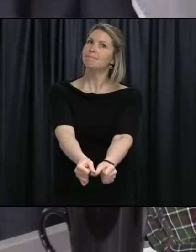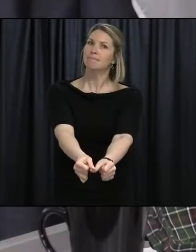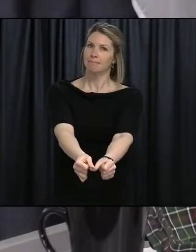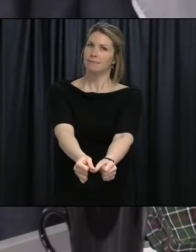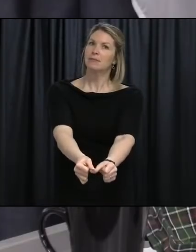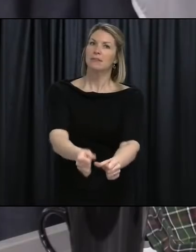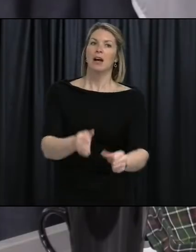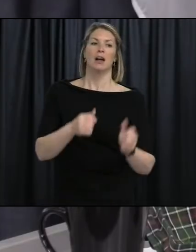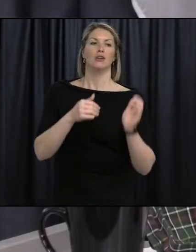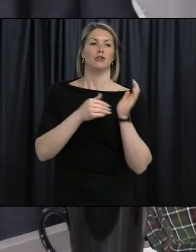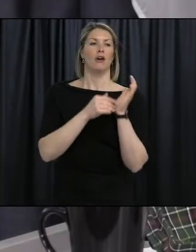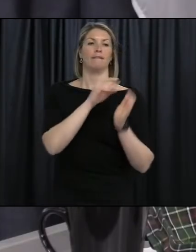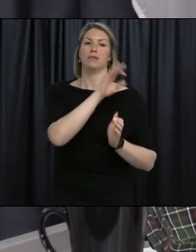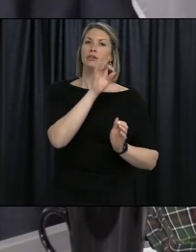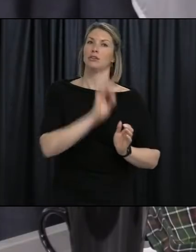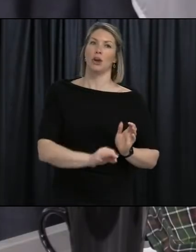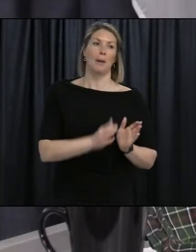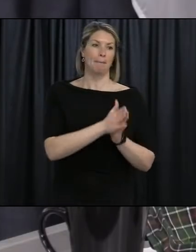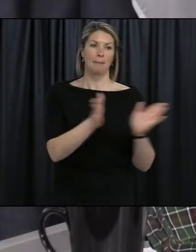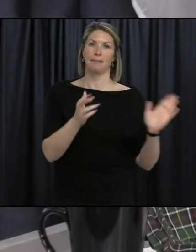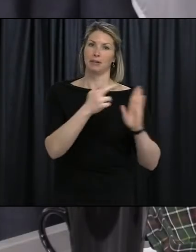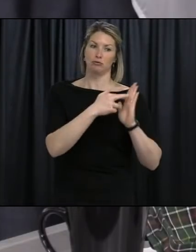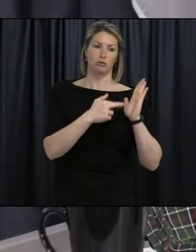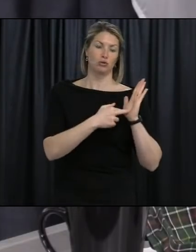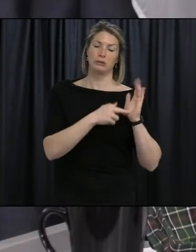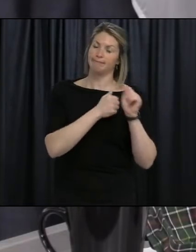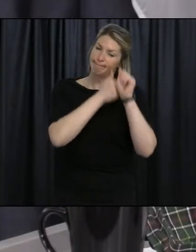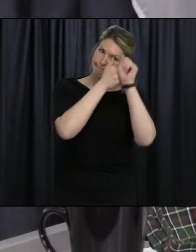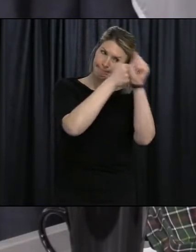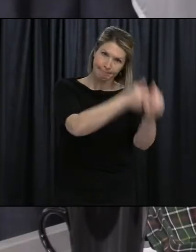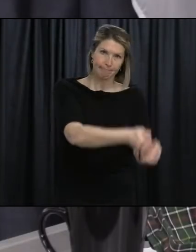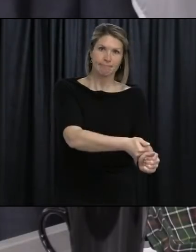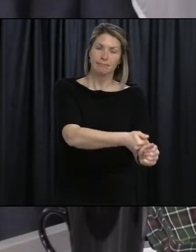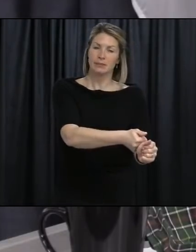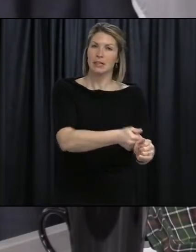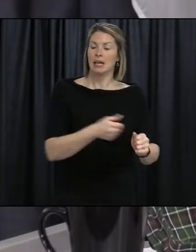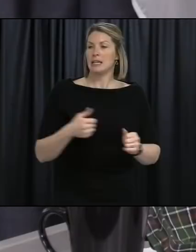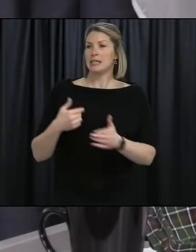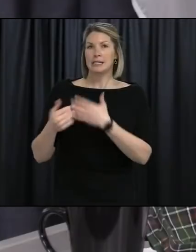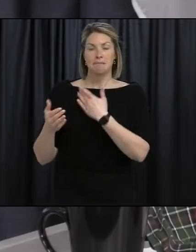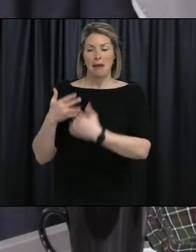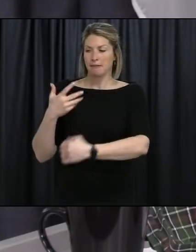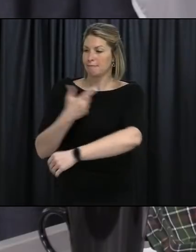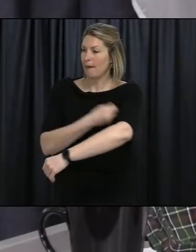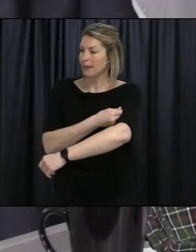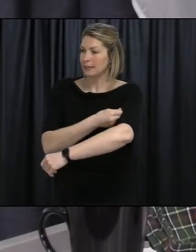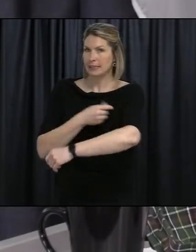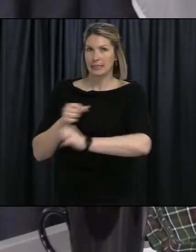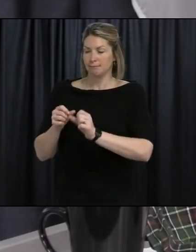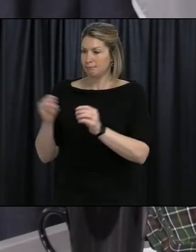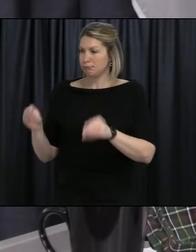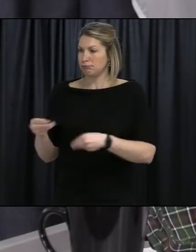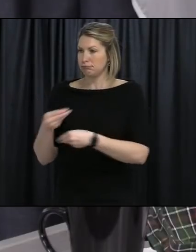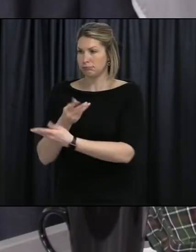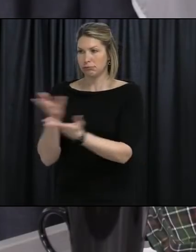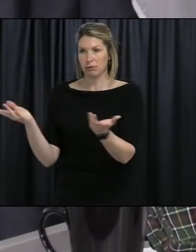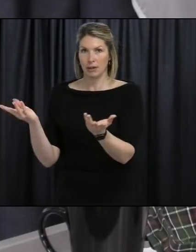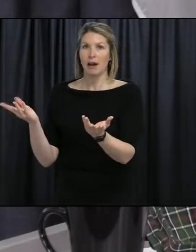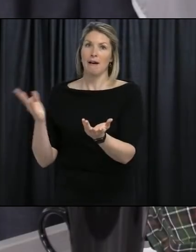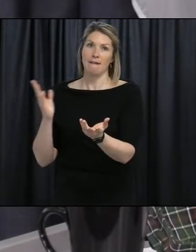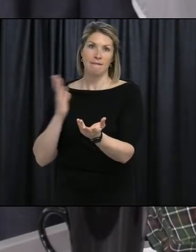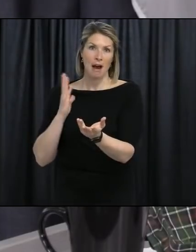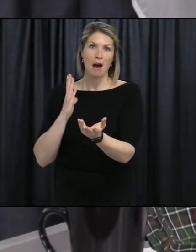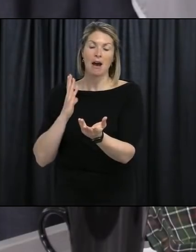public health measures, even as the vaccine rollout continues and the vaccine numbers increases. Both